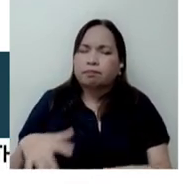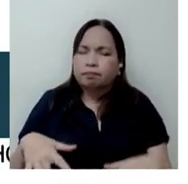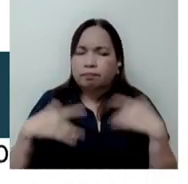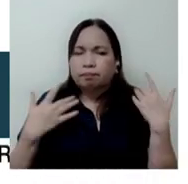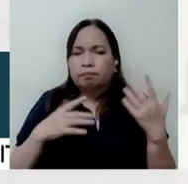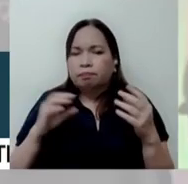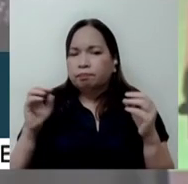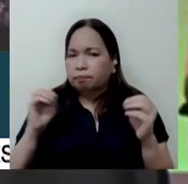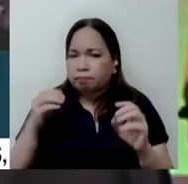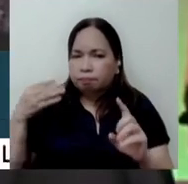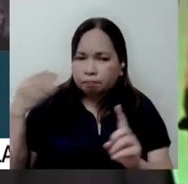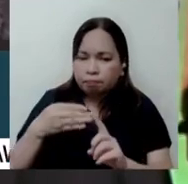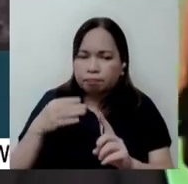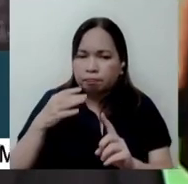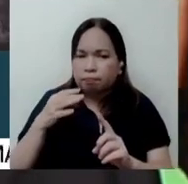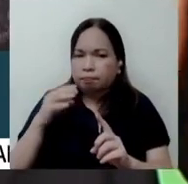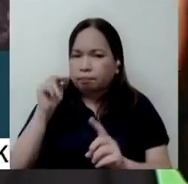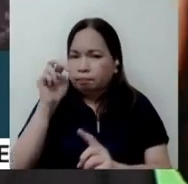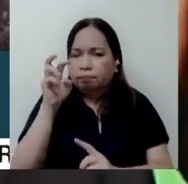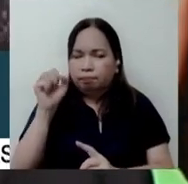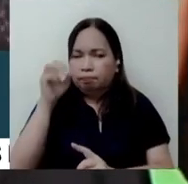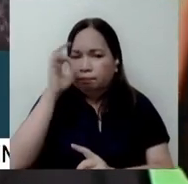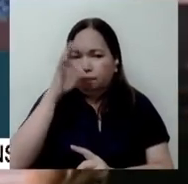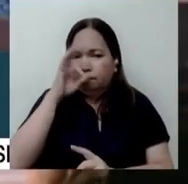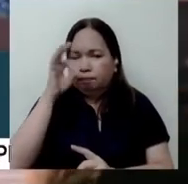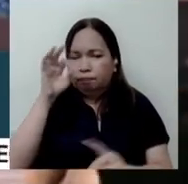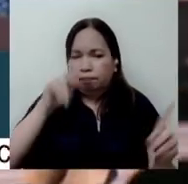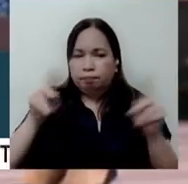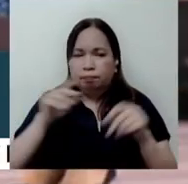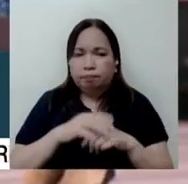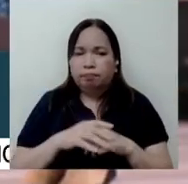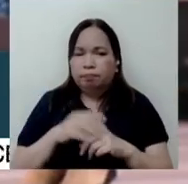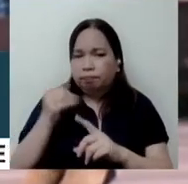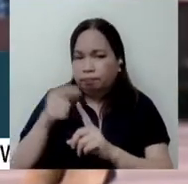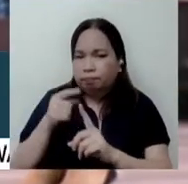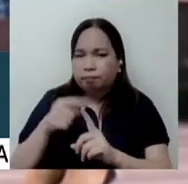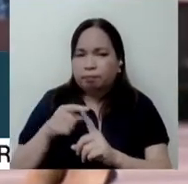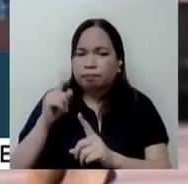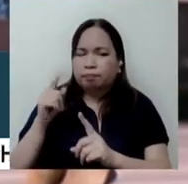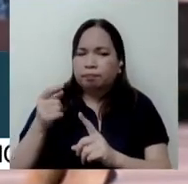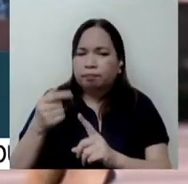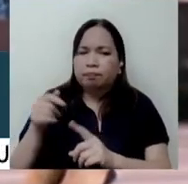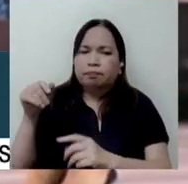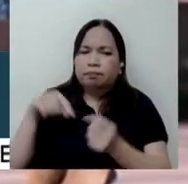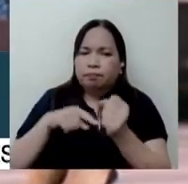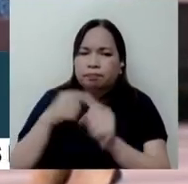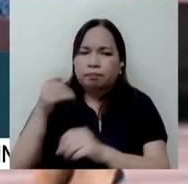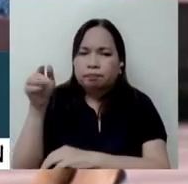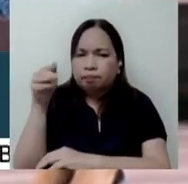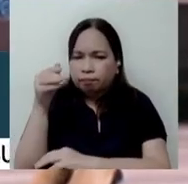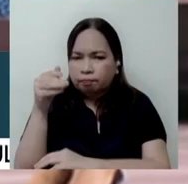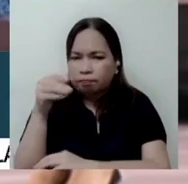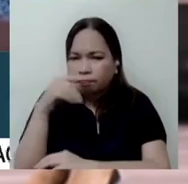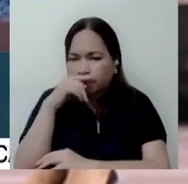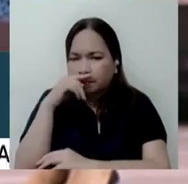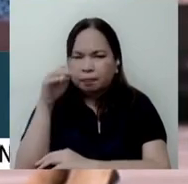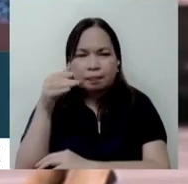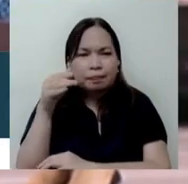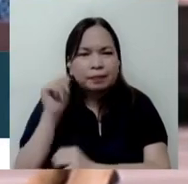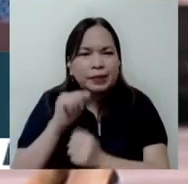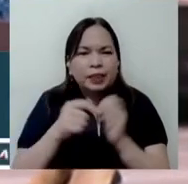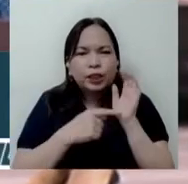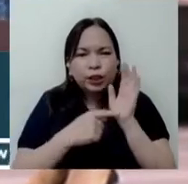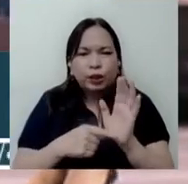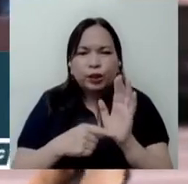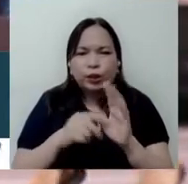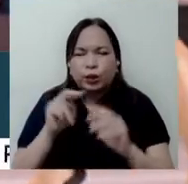people. Enriquez was best known as one of the anchors of GMA's flagship newscast, 24 Horas, and the host